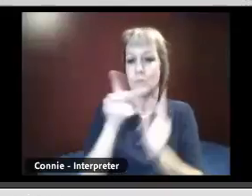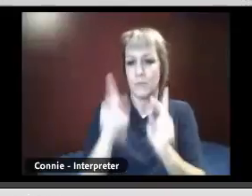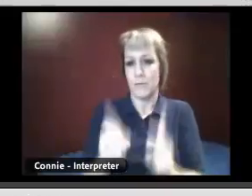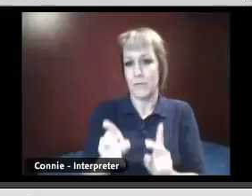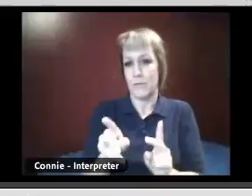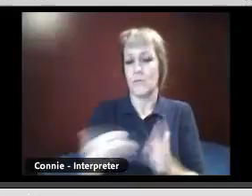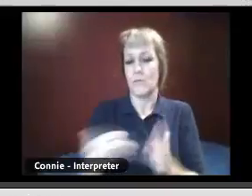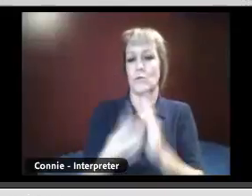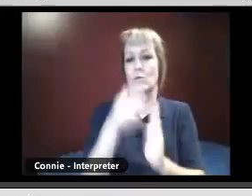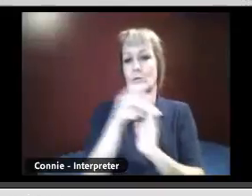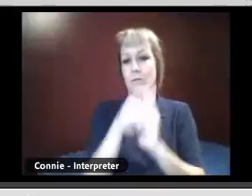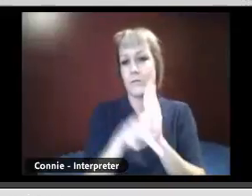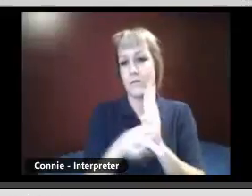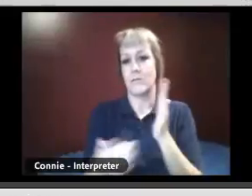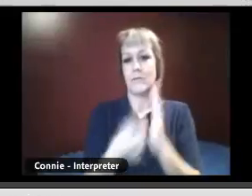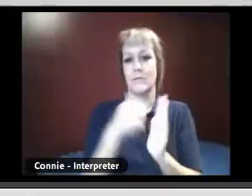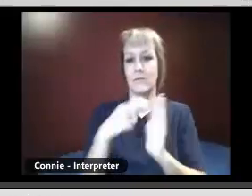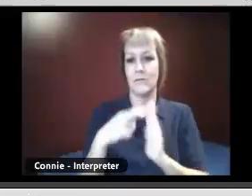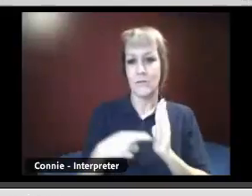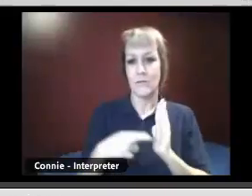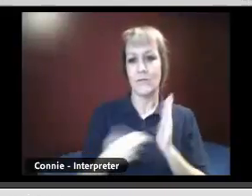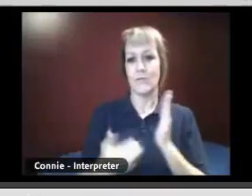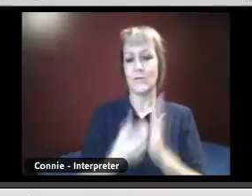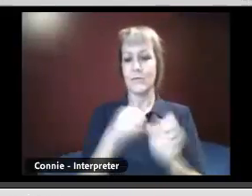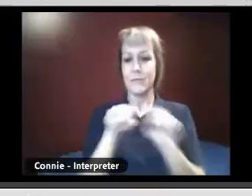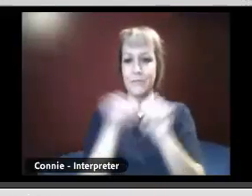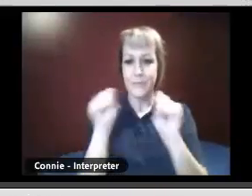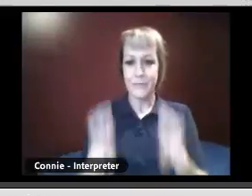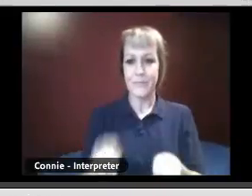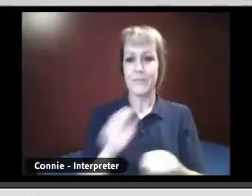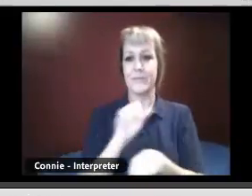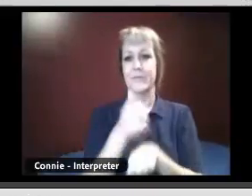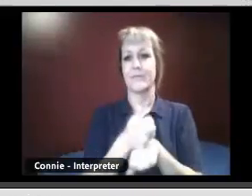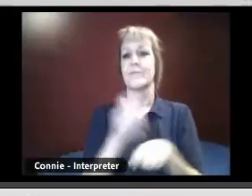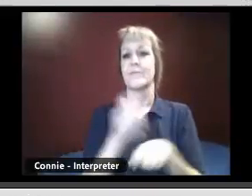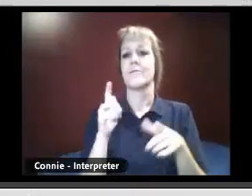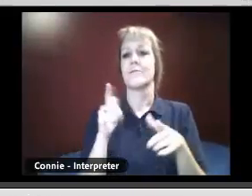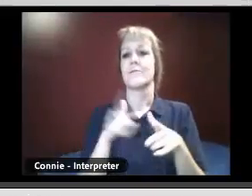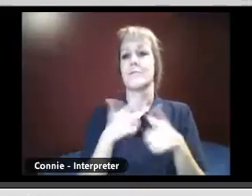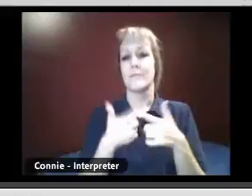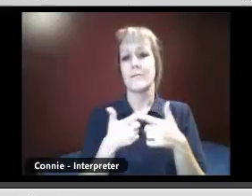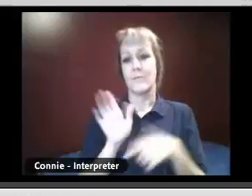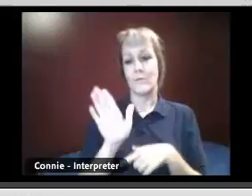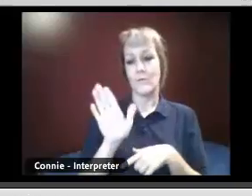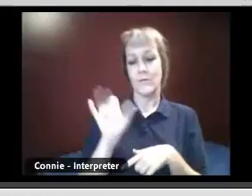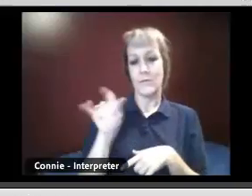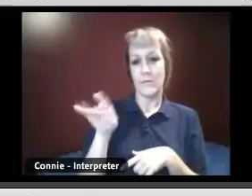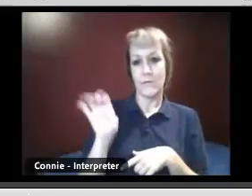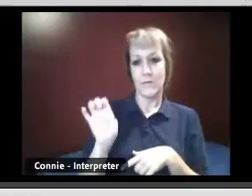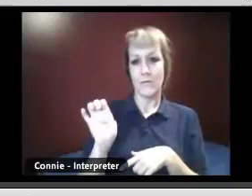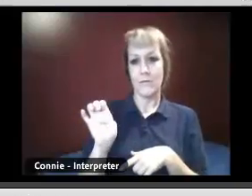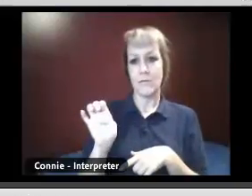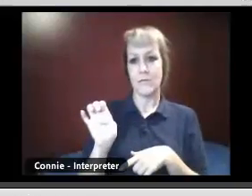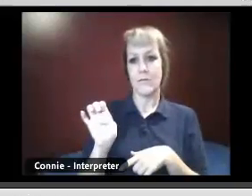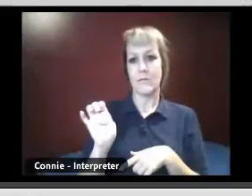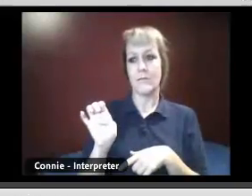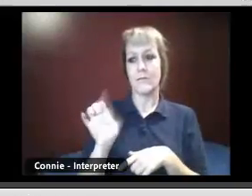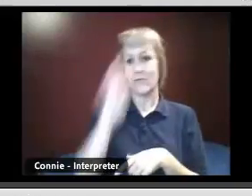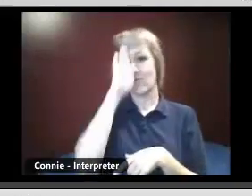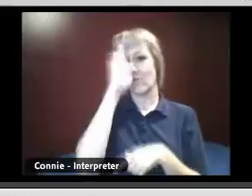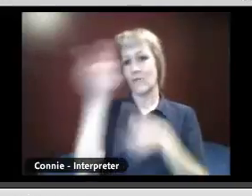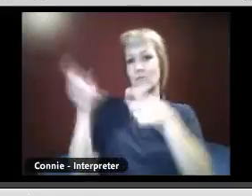policies, new procedures, new systems. Then your style becomes what's known as the directing